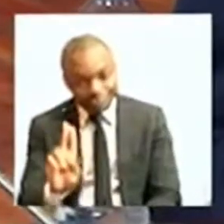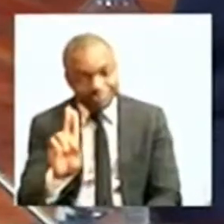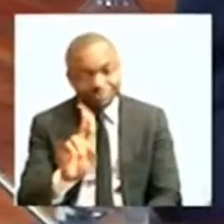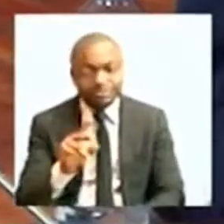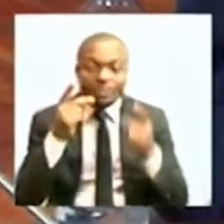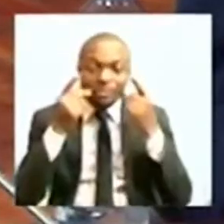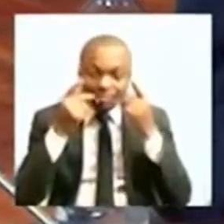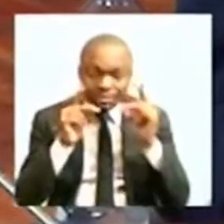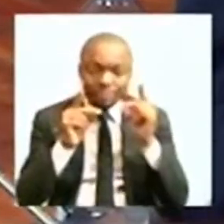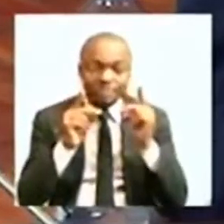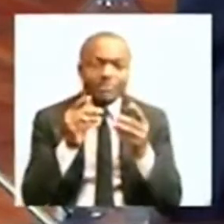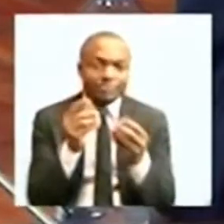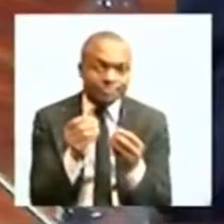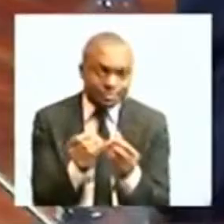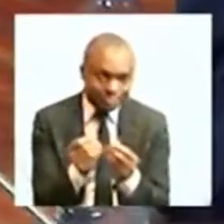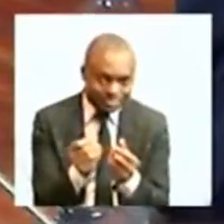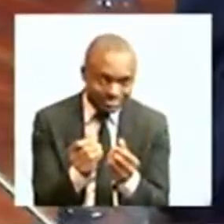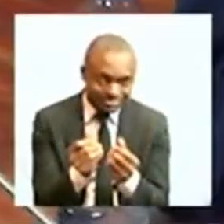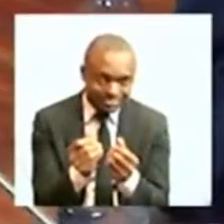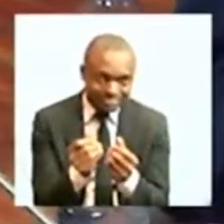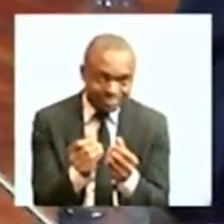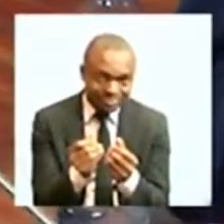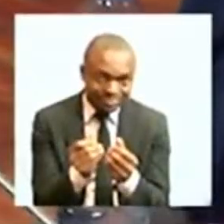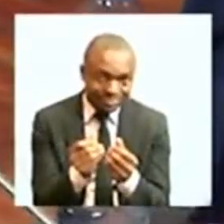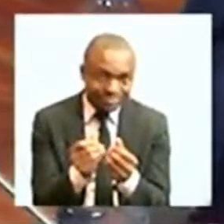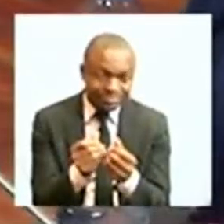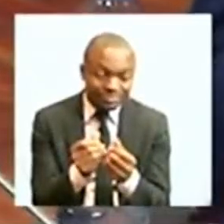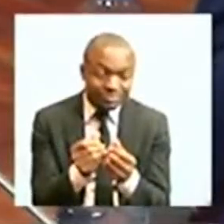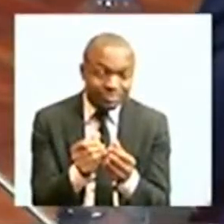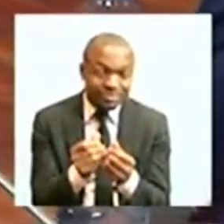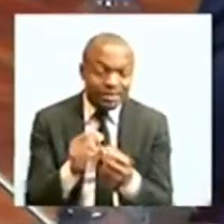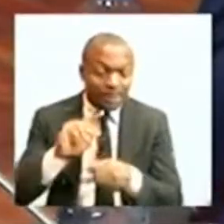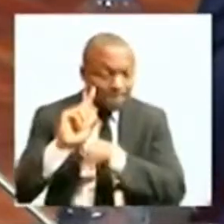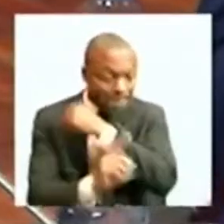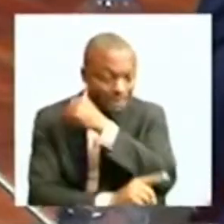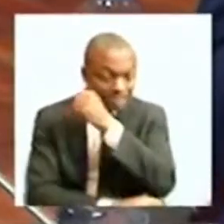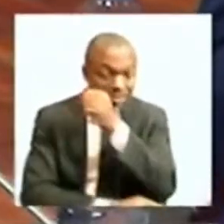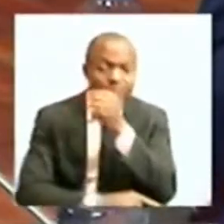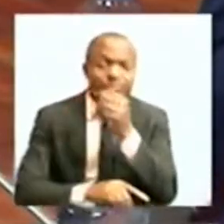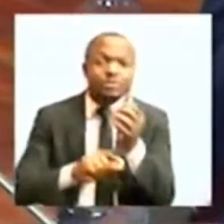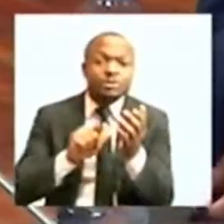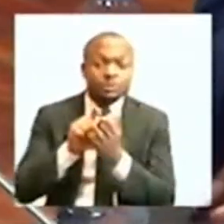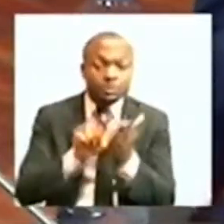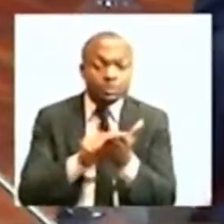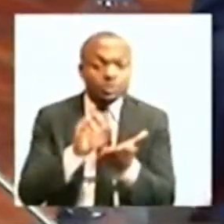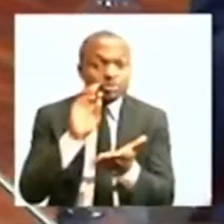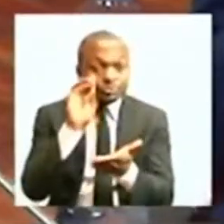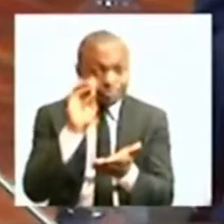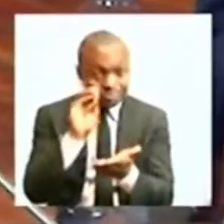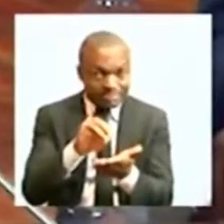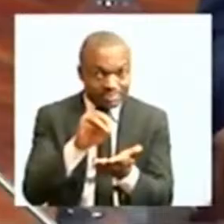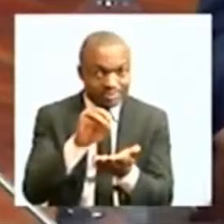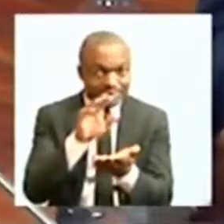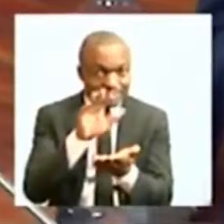resources. In terms of the punitive measures that have been implemented, is that